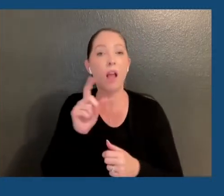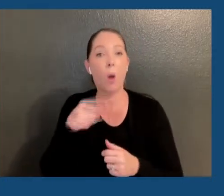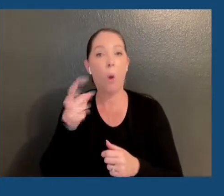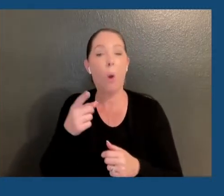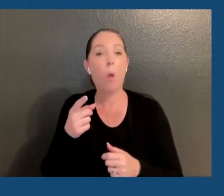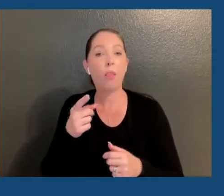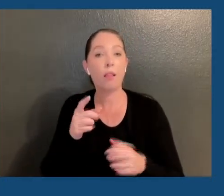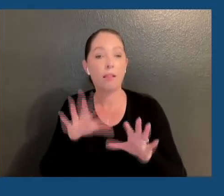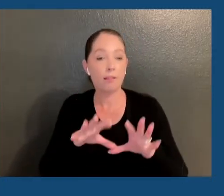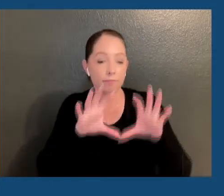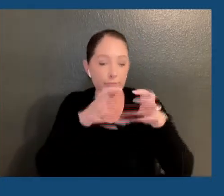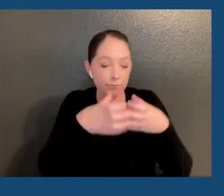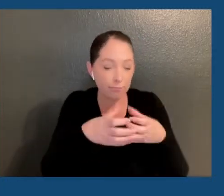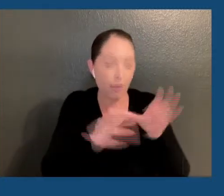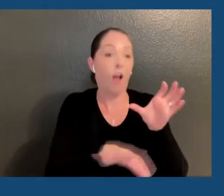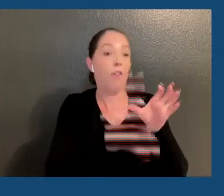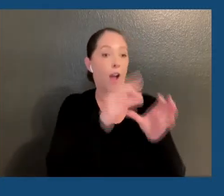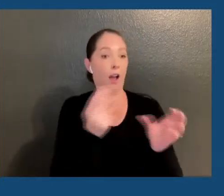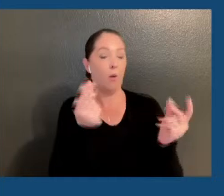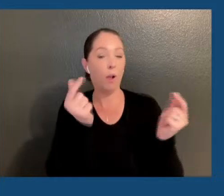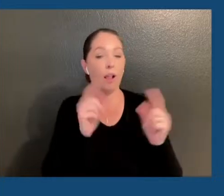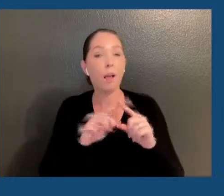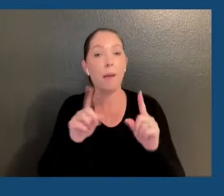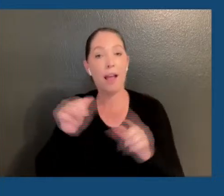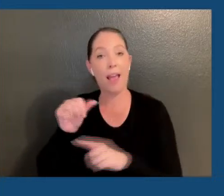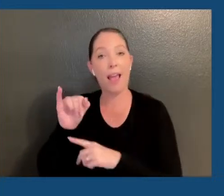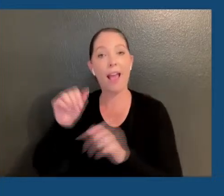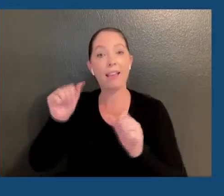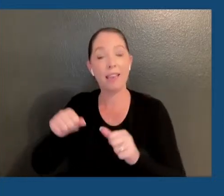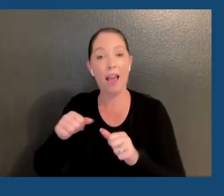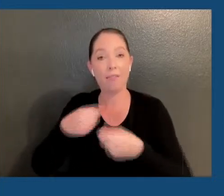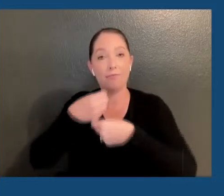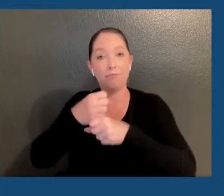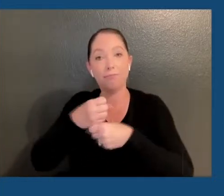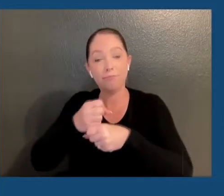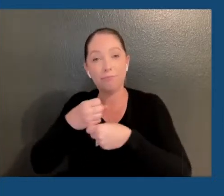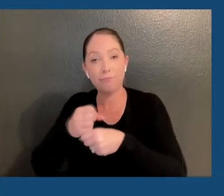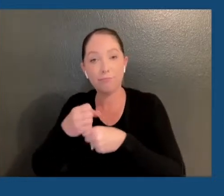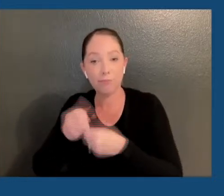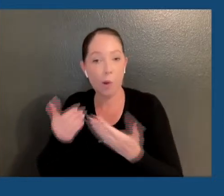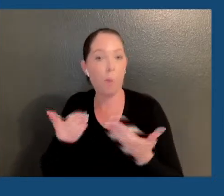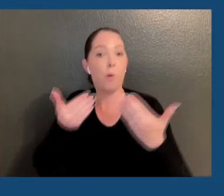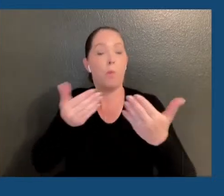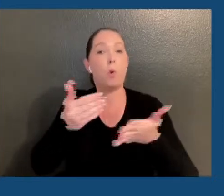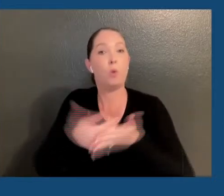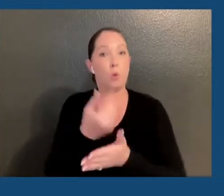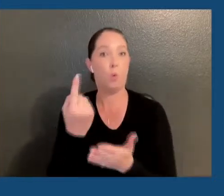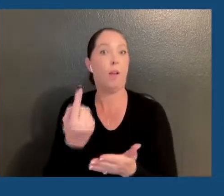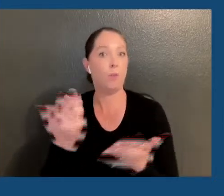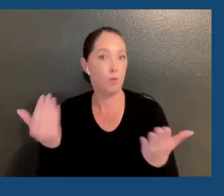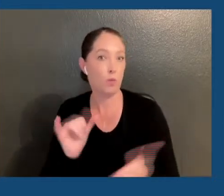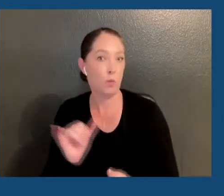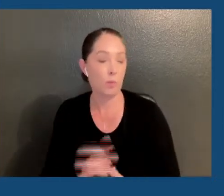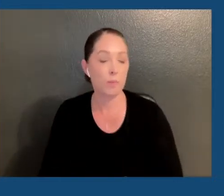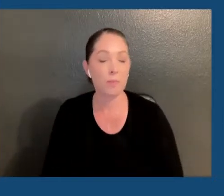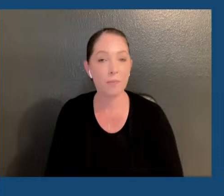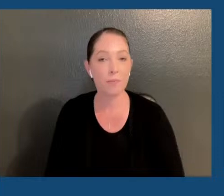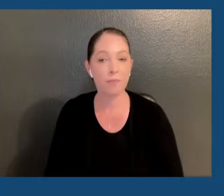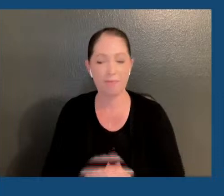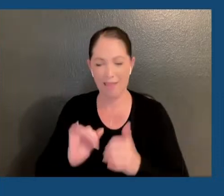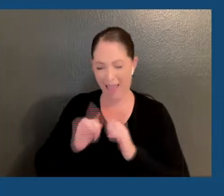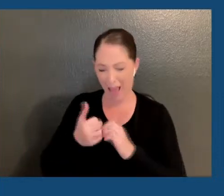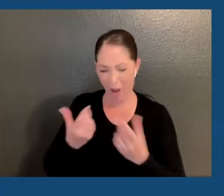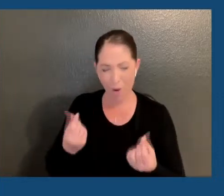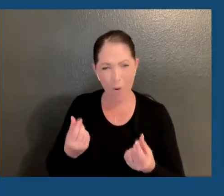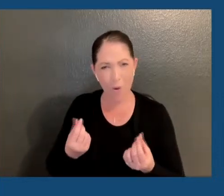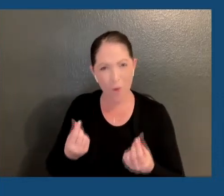of molecules, but AI also has the capability to produce new, propose new ones. And the reason it can do that is because one